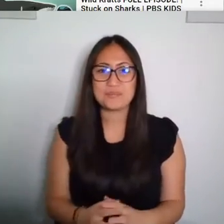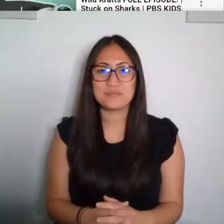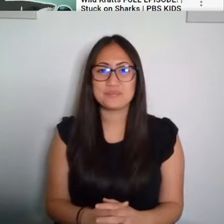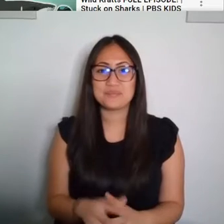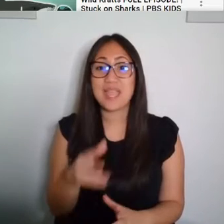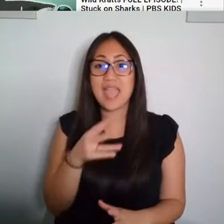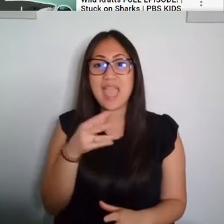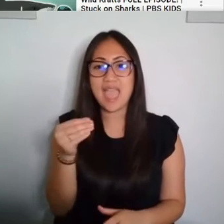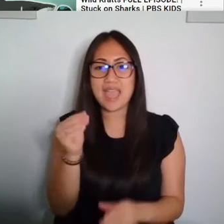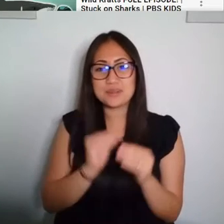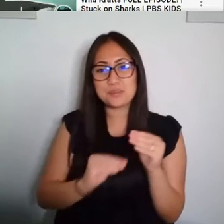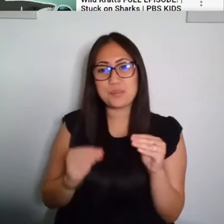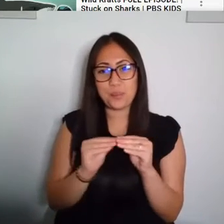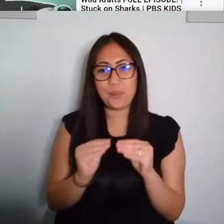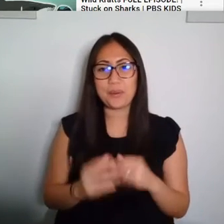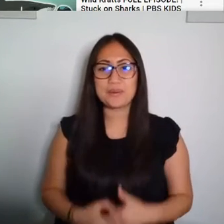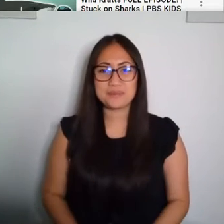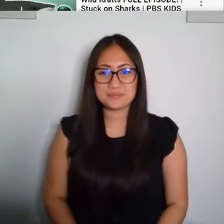And more.